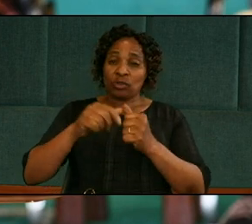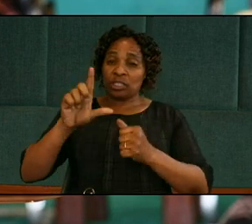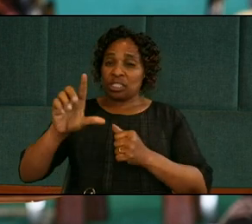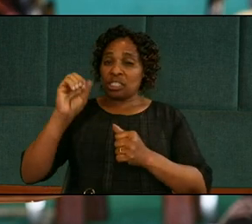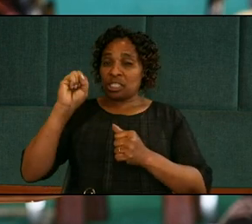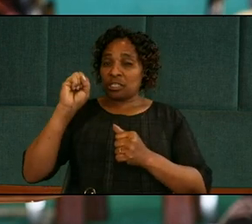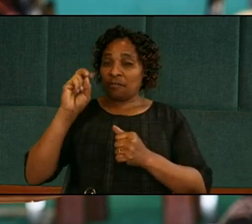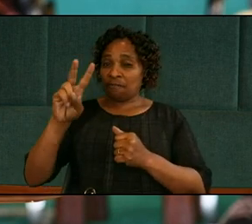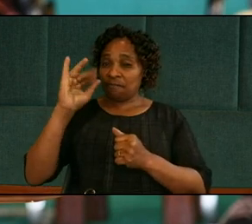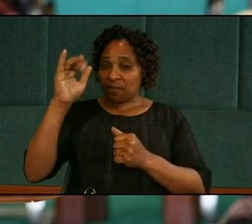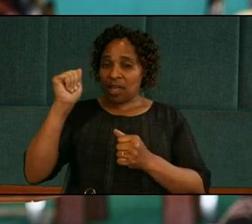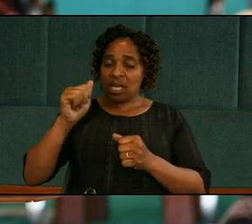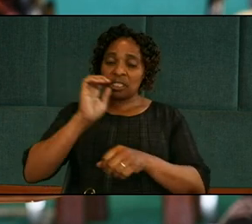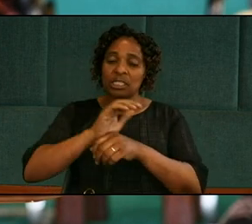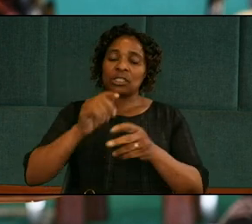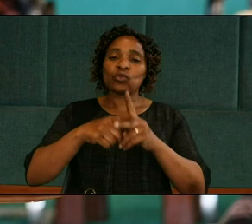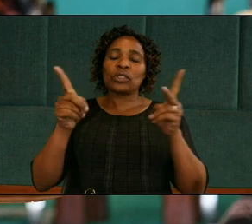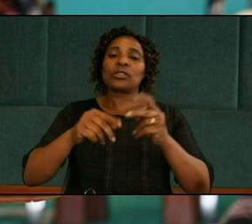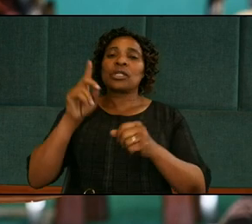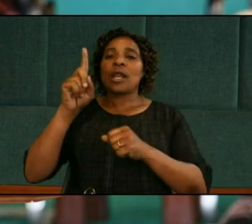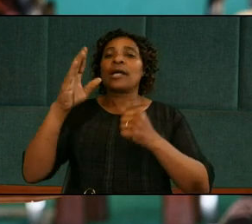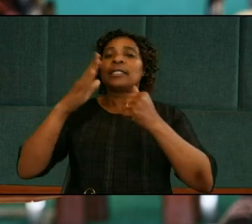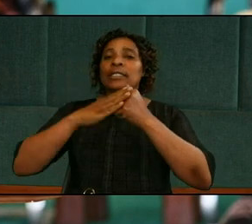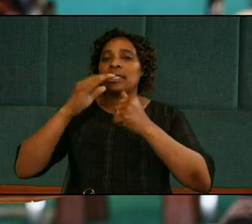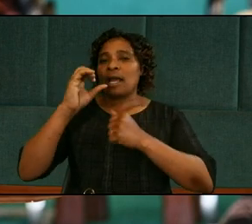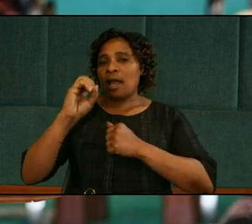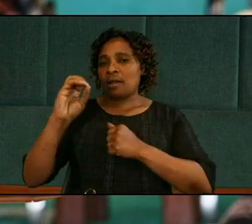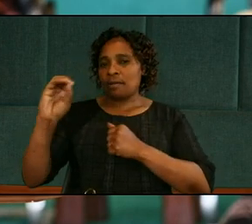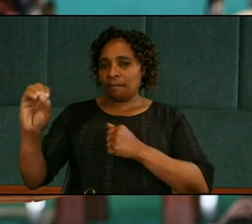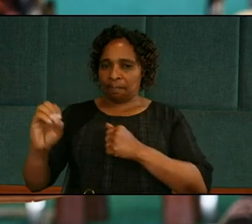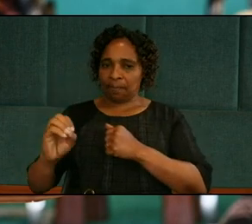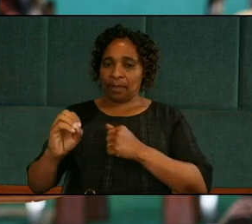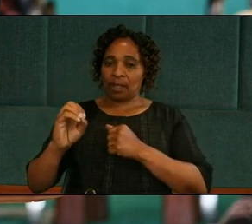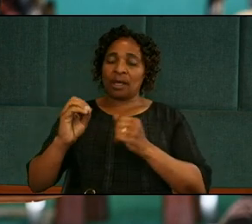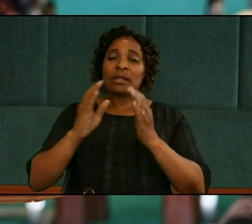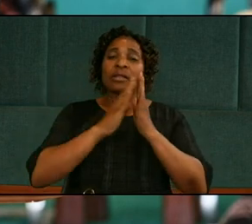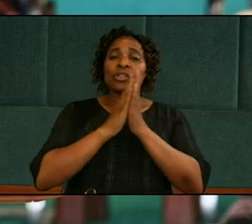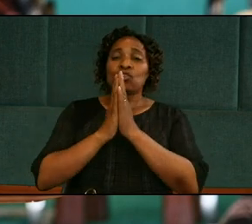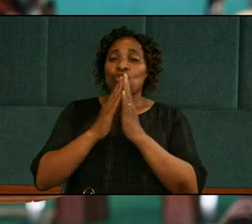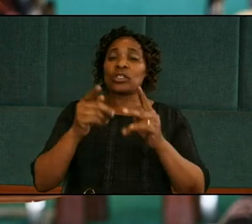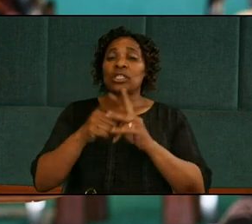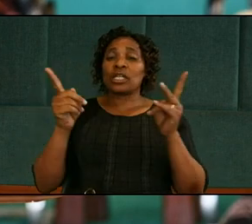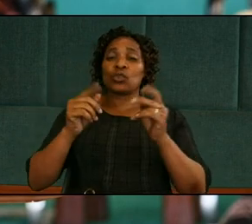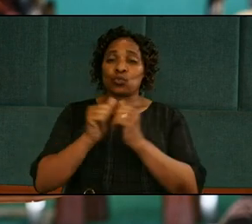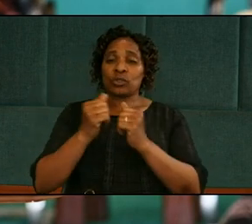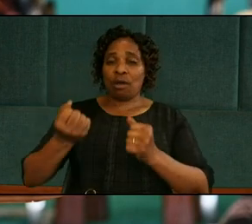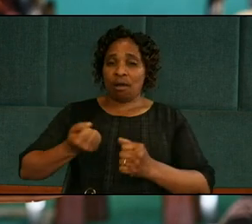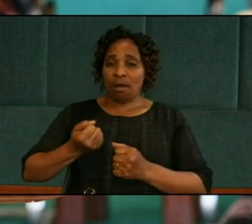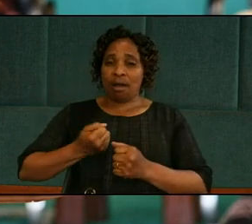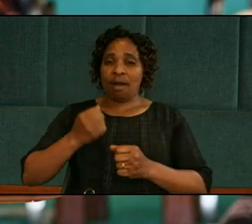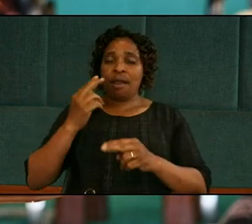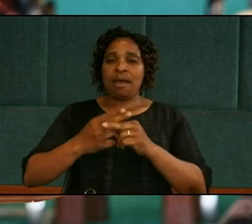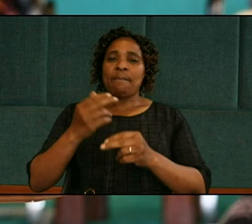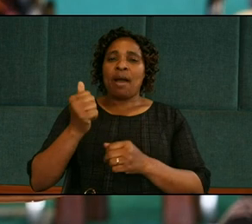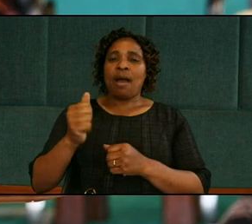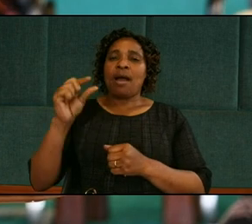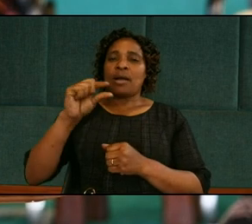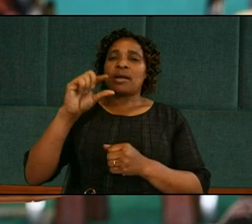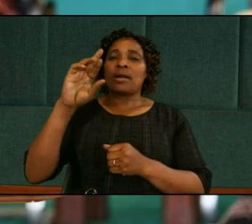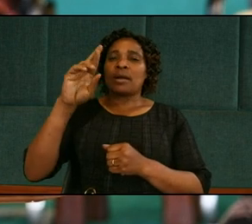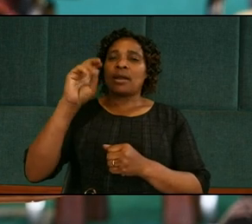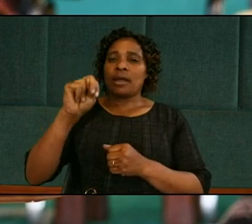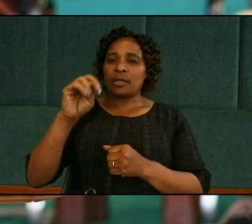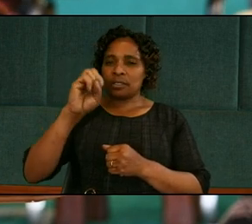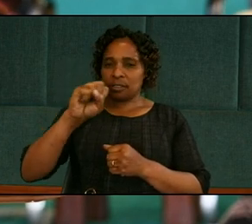was established in the mid-1900s. The story begins with a girl called Agnes.